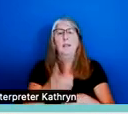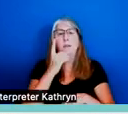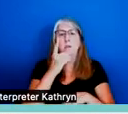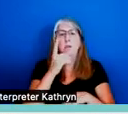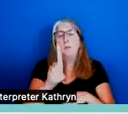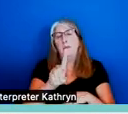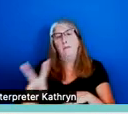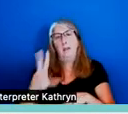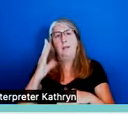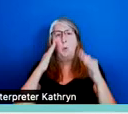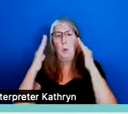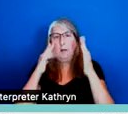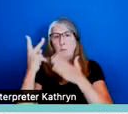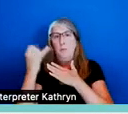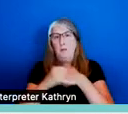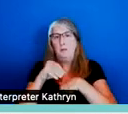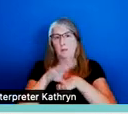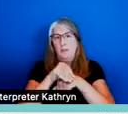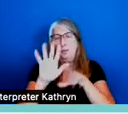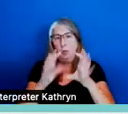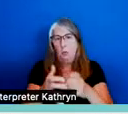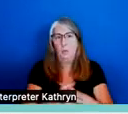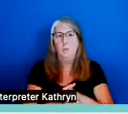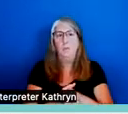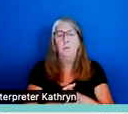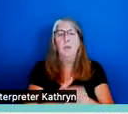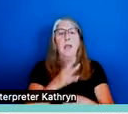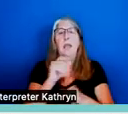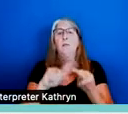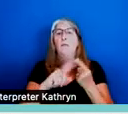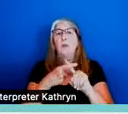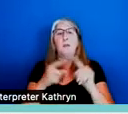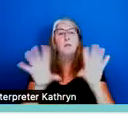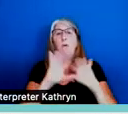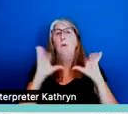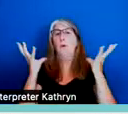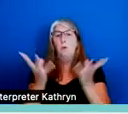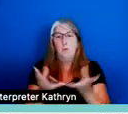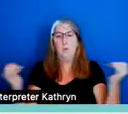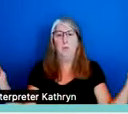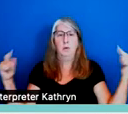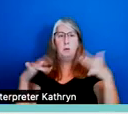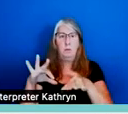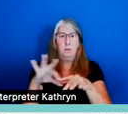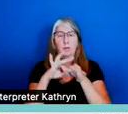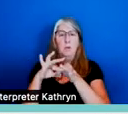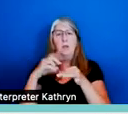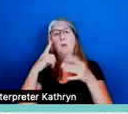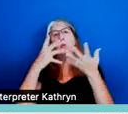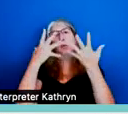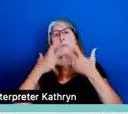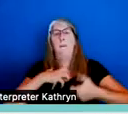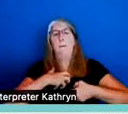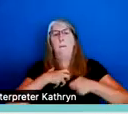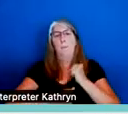Awareness Project Advisory Group, and friends from across the globe come together to mourn the